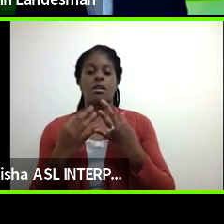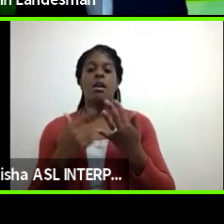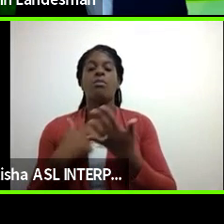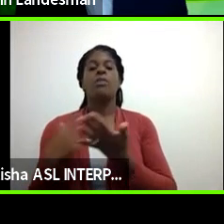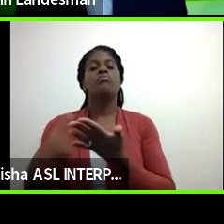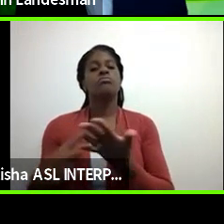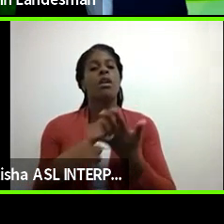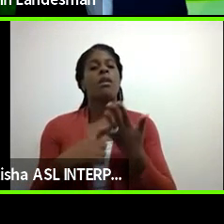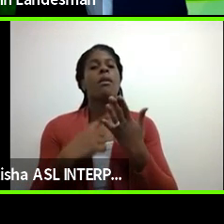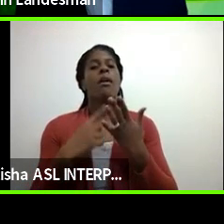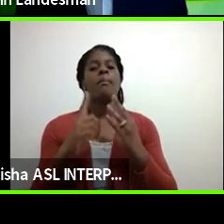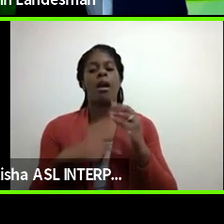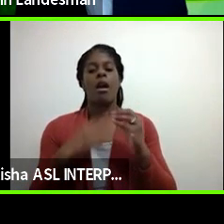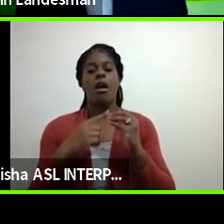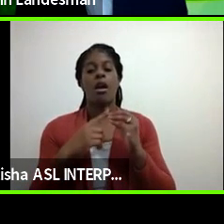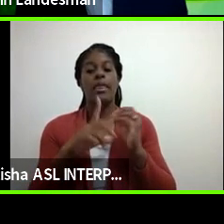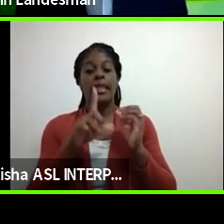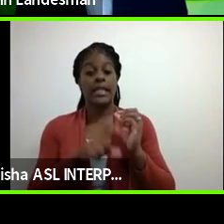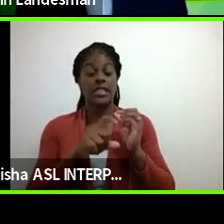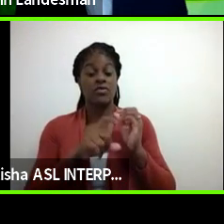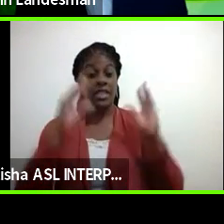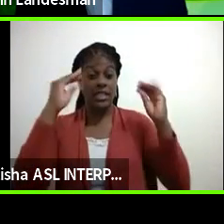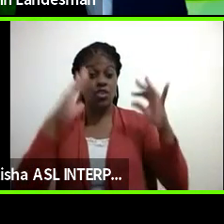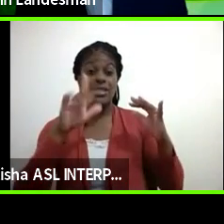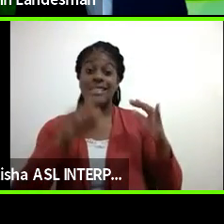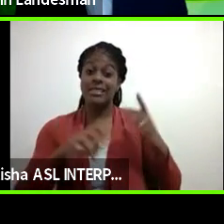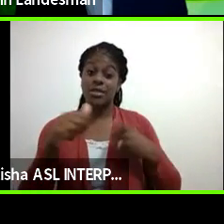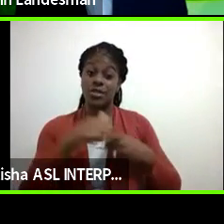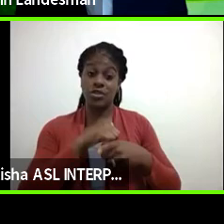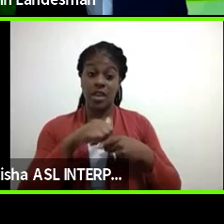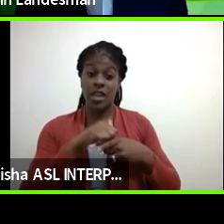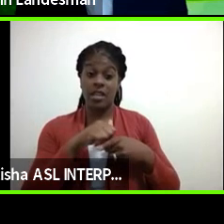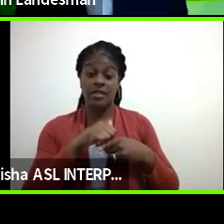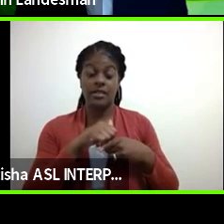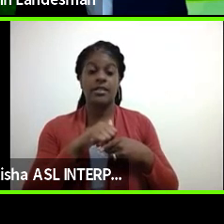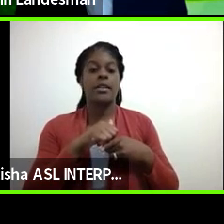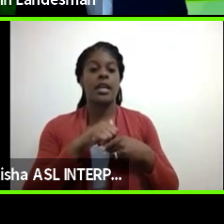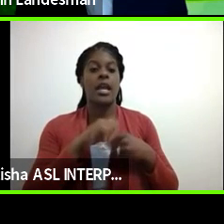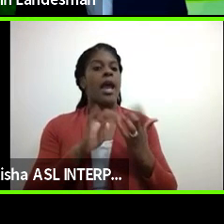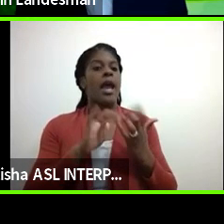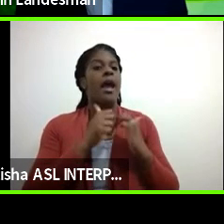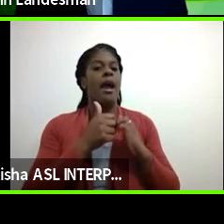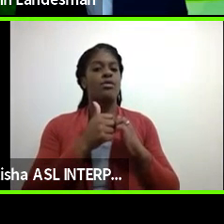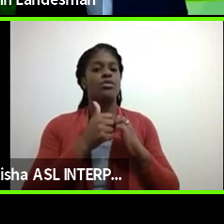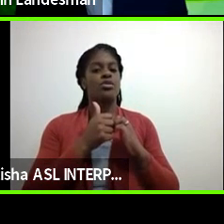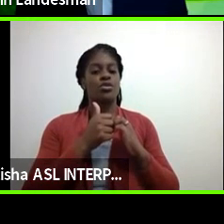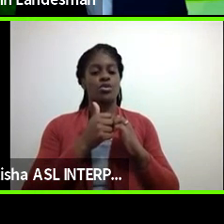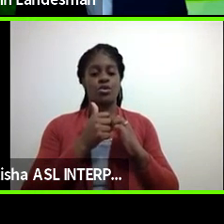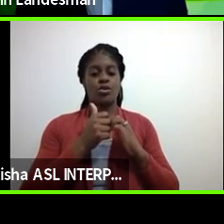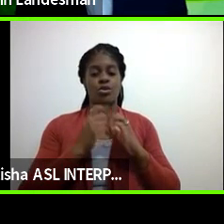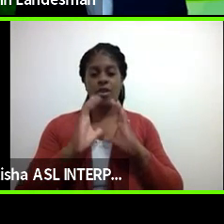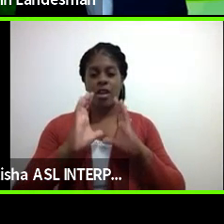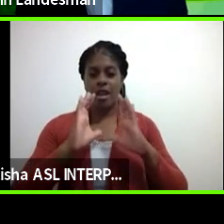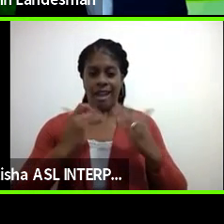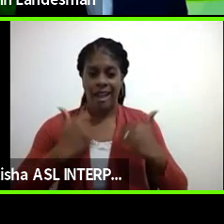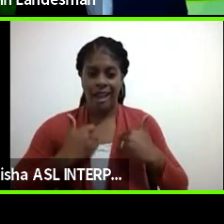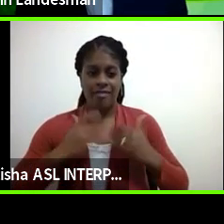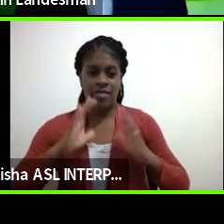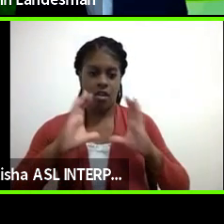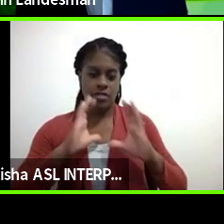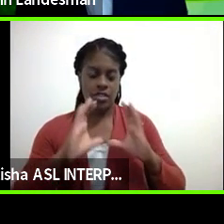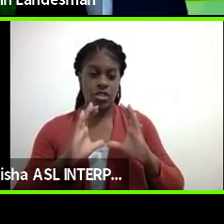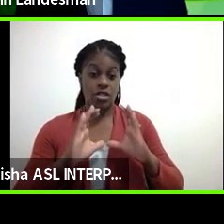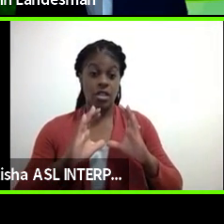for our teachers to also be trained on how to have those conversations and getting